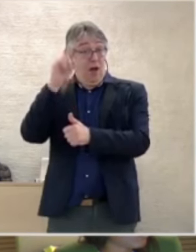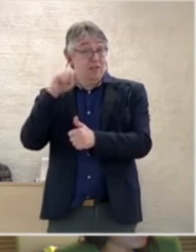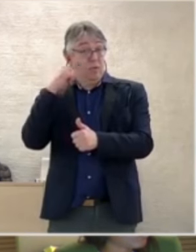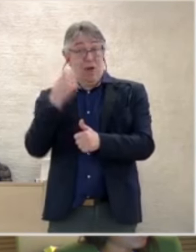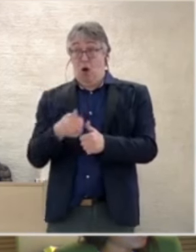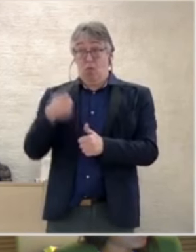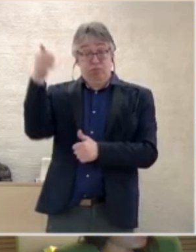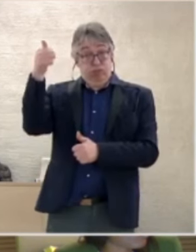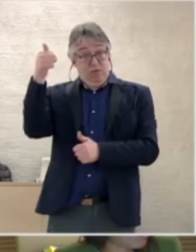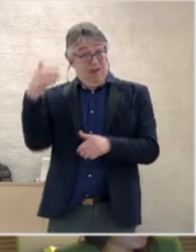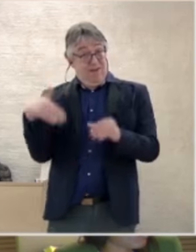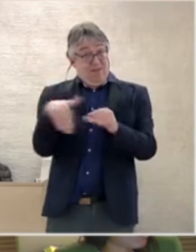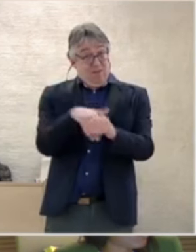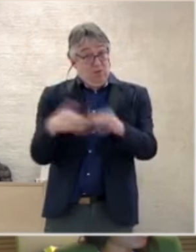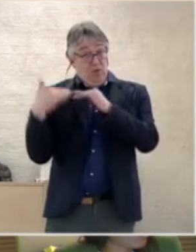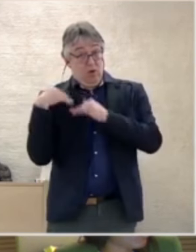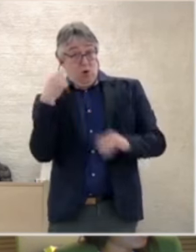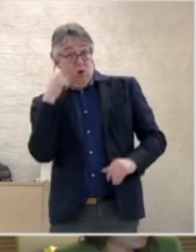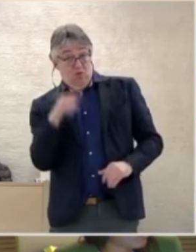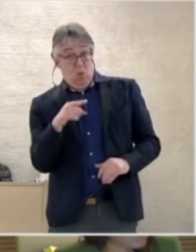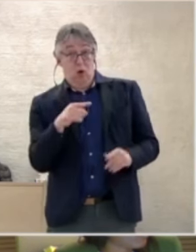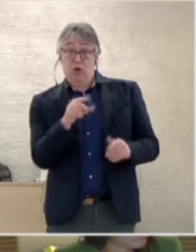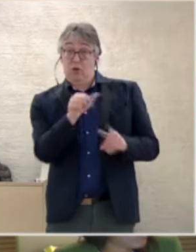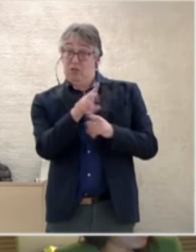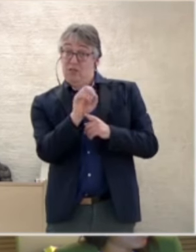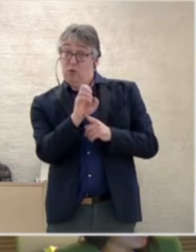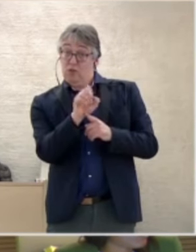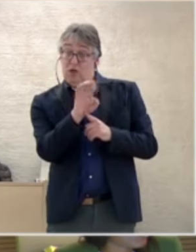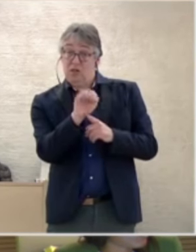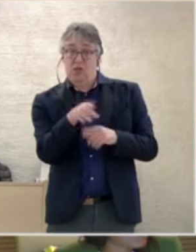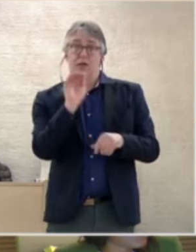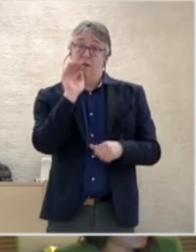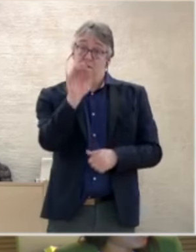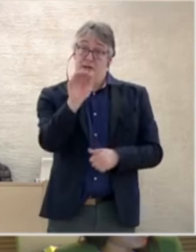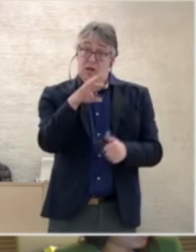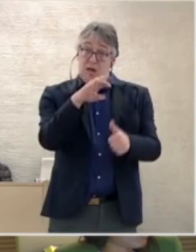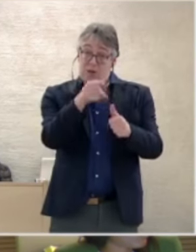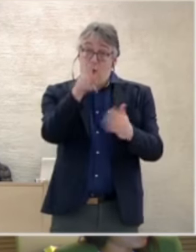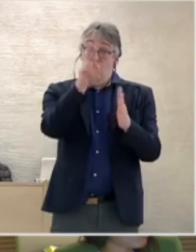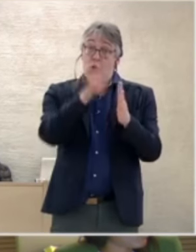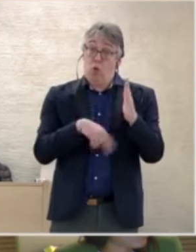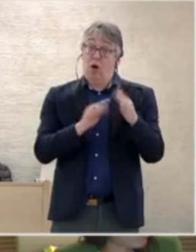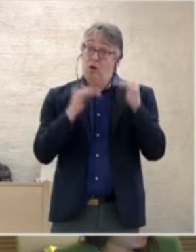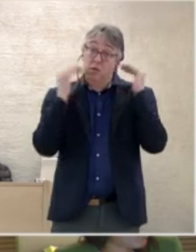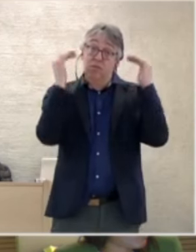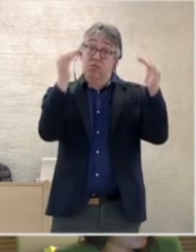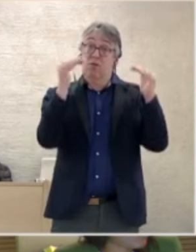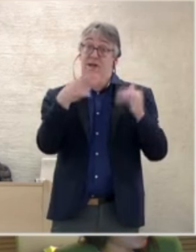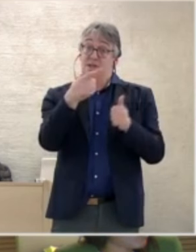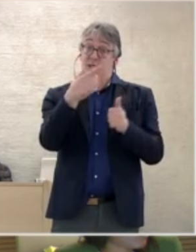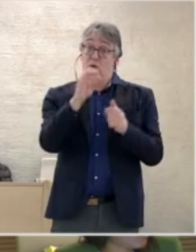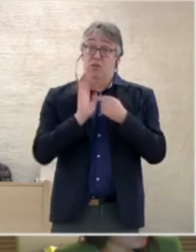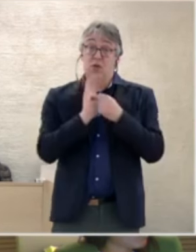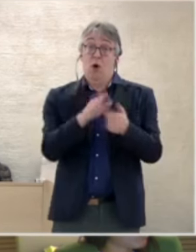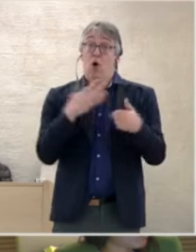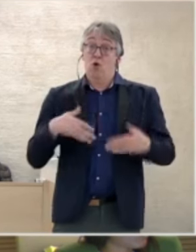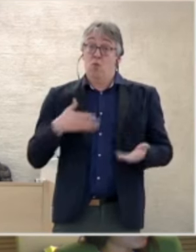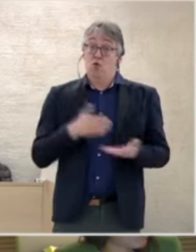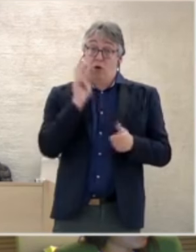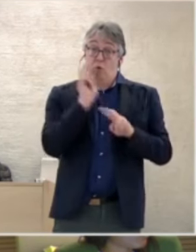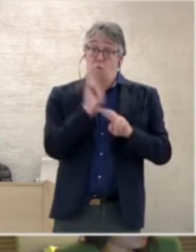Khojaly genocide, I would like to remind Armenian delegation the reports and letters of prestigious NGOs worldwide, including Human Rights